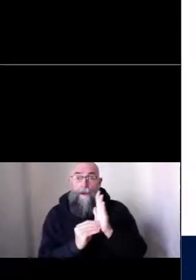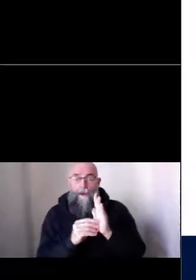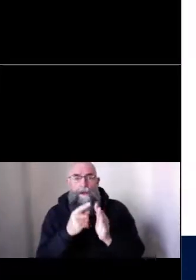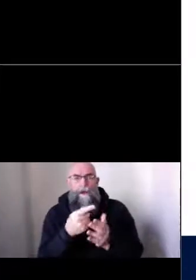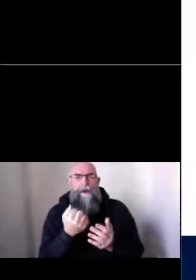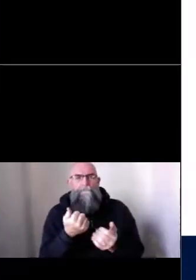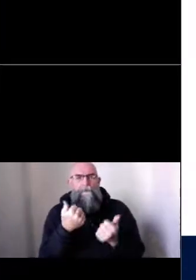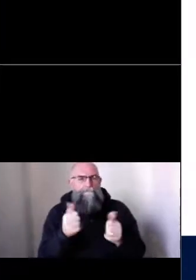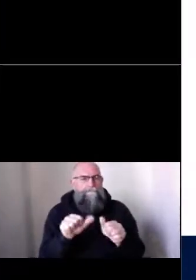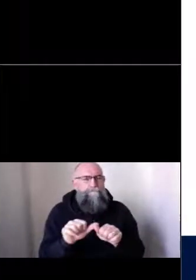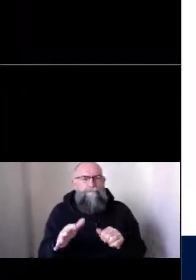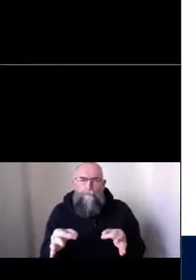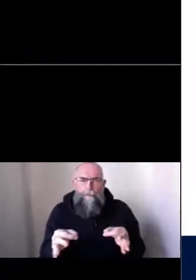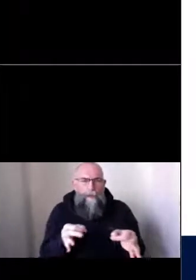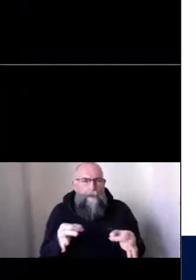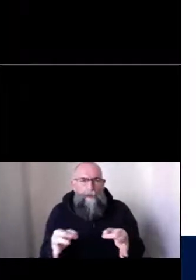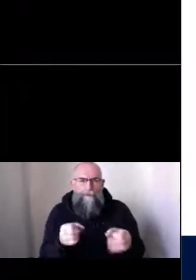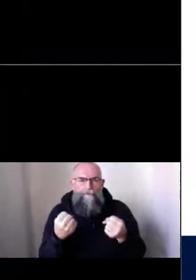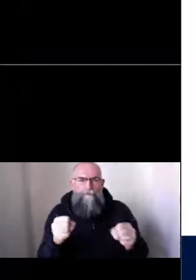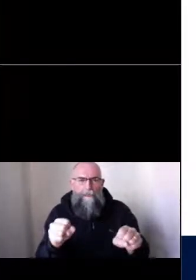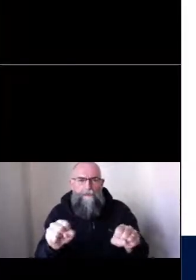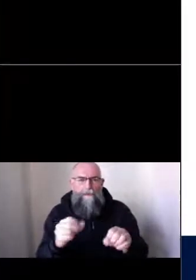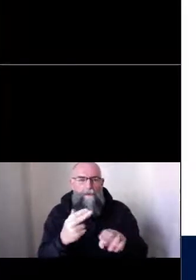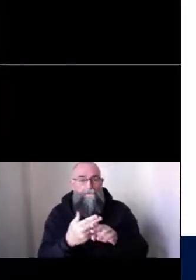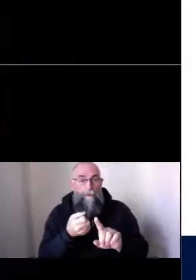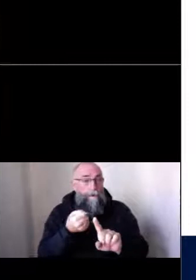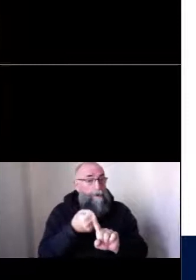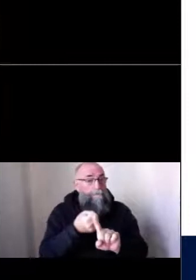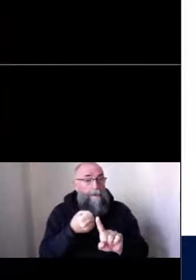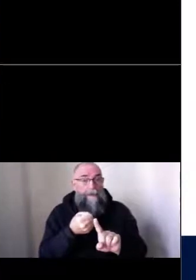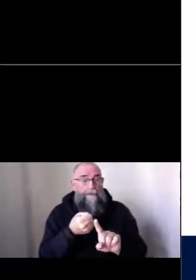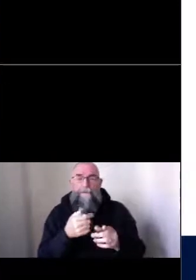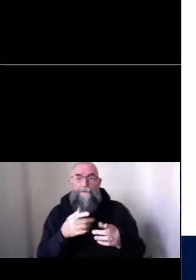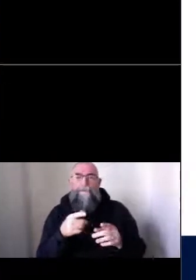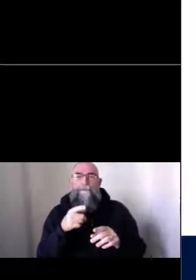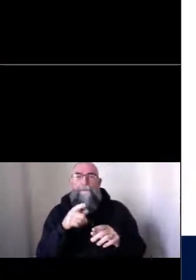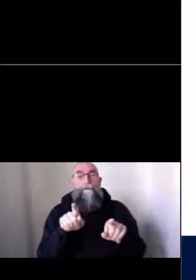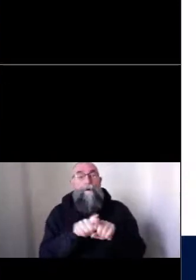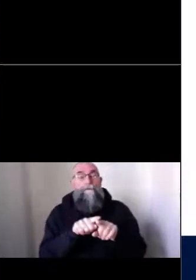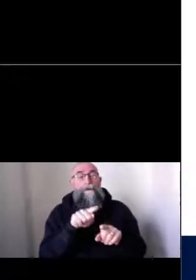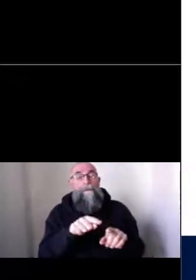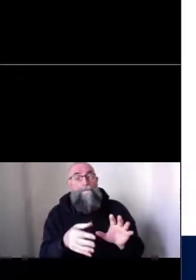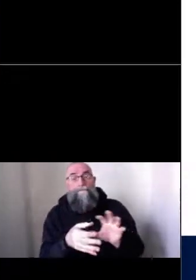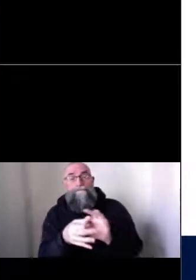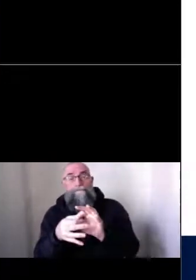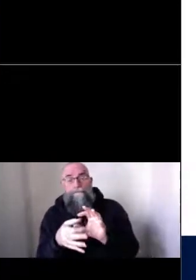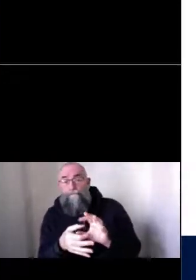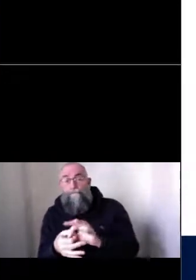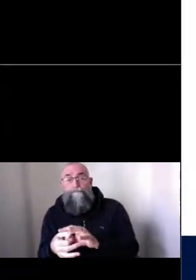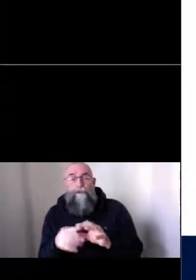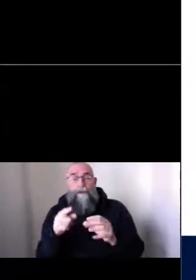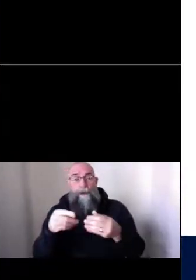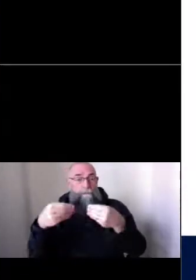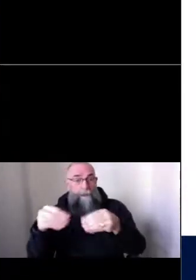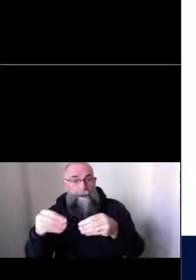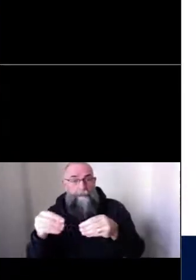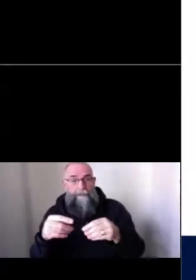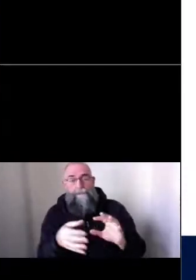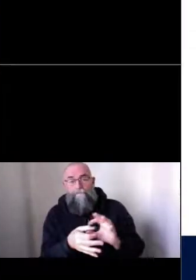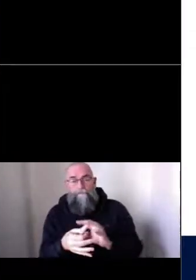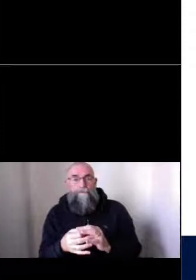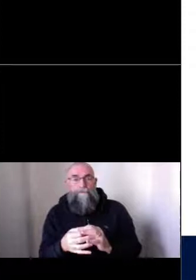in place for impact, which also included things like marketing and engagement. They identified gaps in the